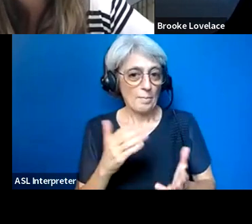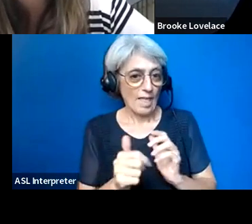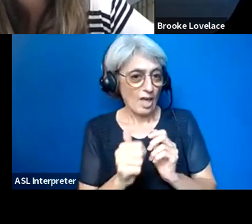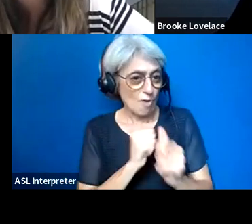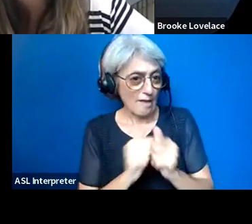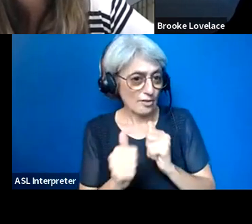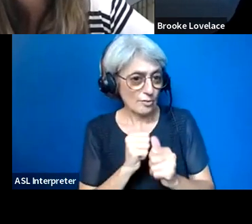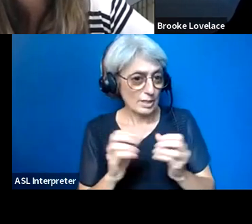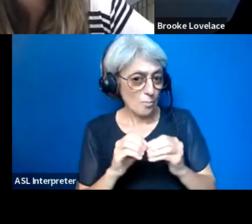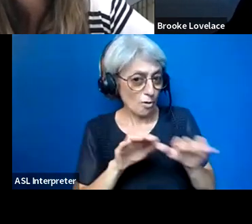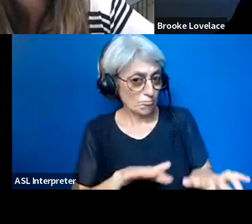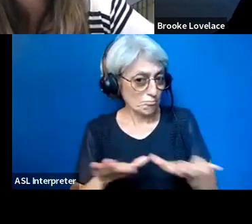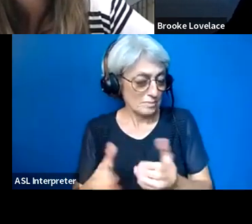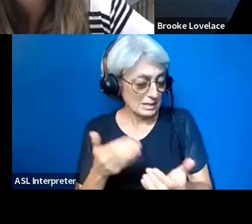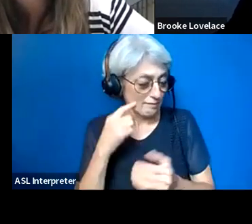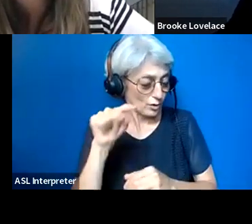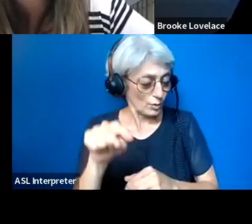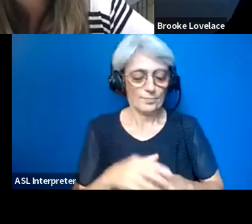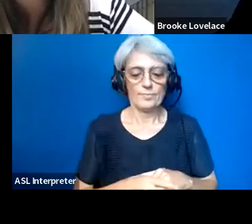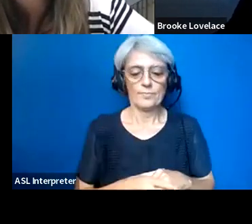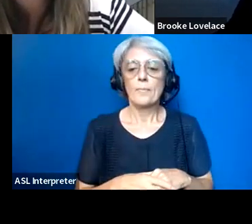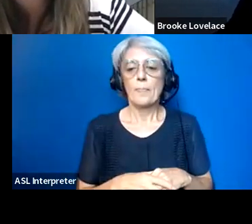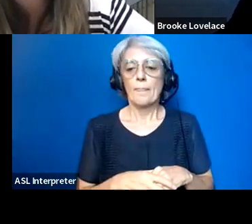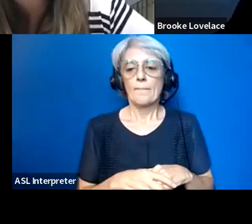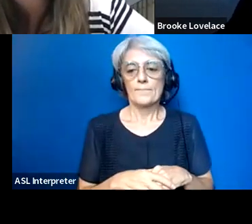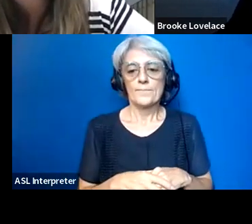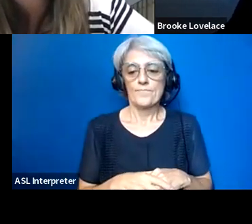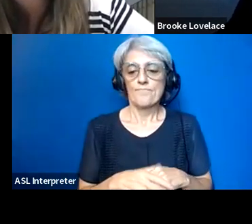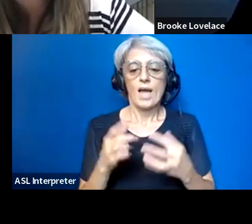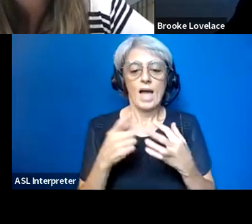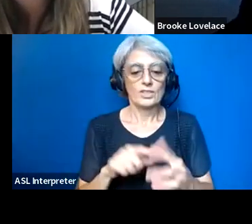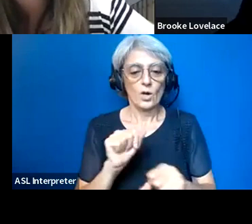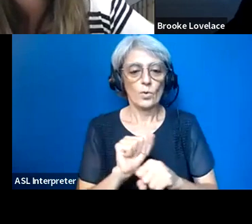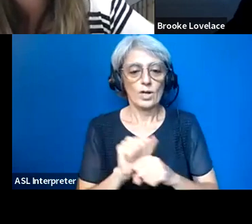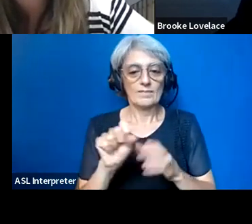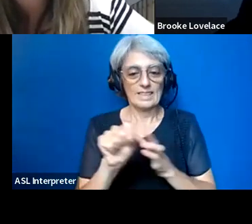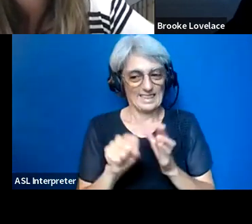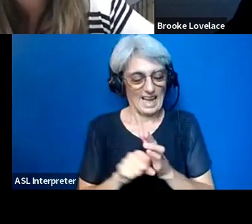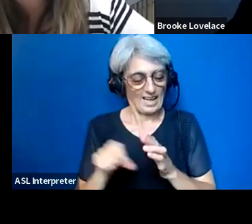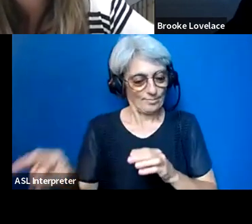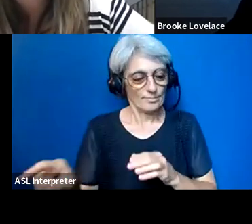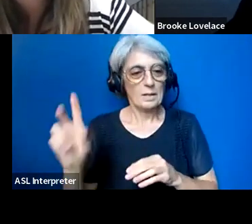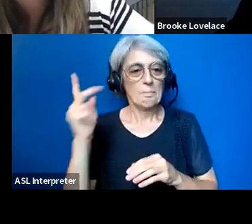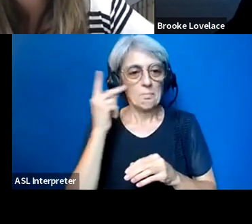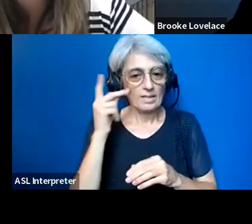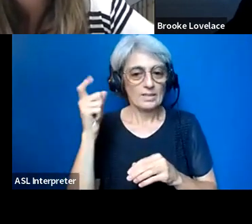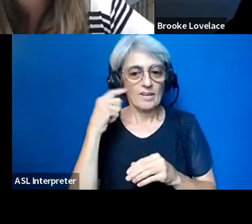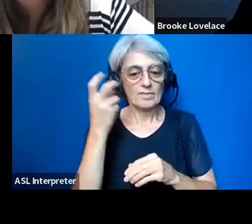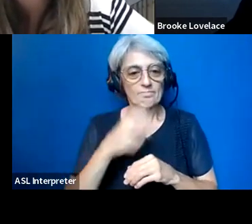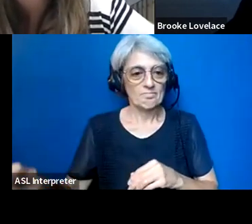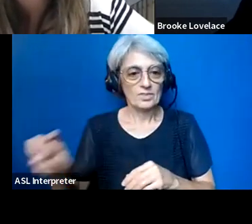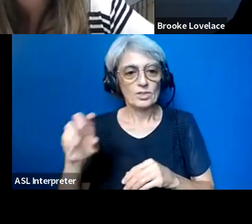Amy. But I did get my start working at the state level in politics and government before I moved over to Senator Ernst's